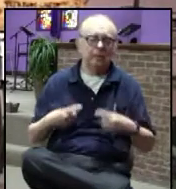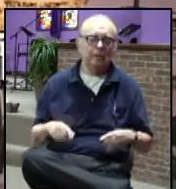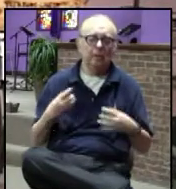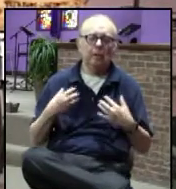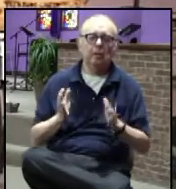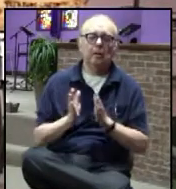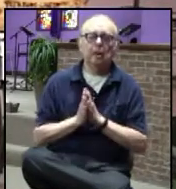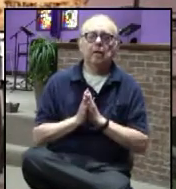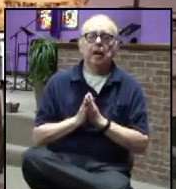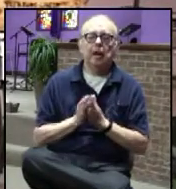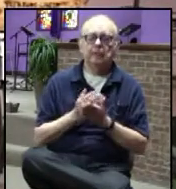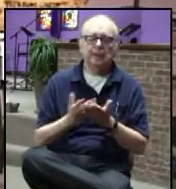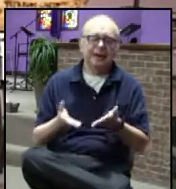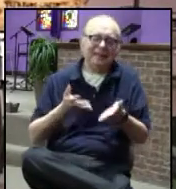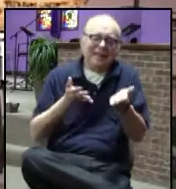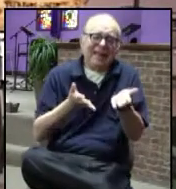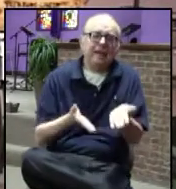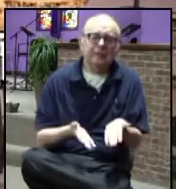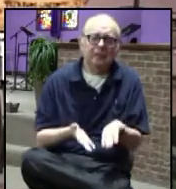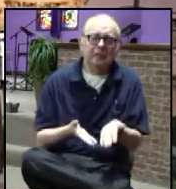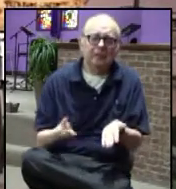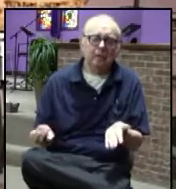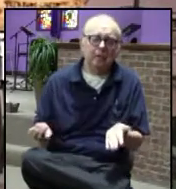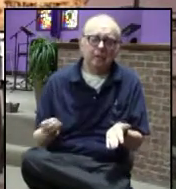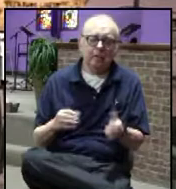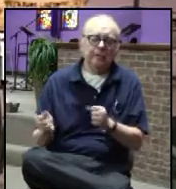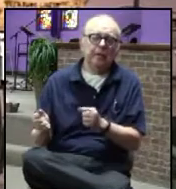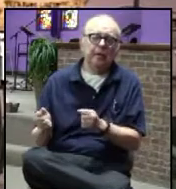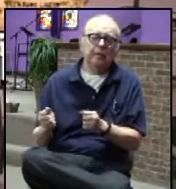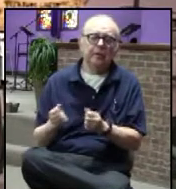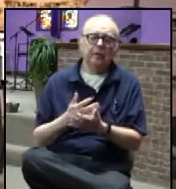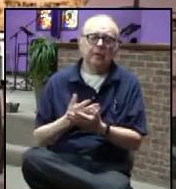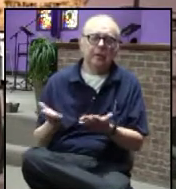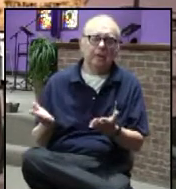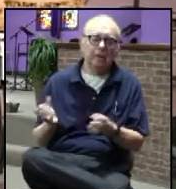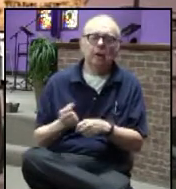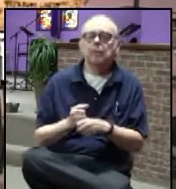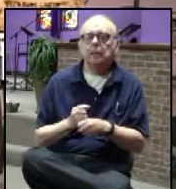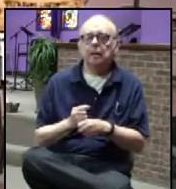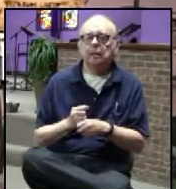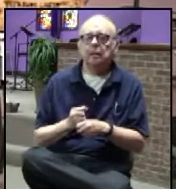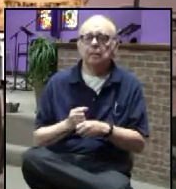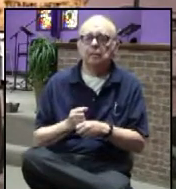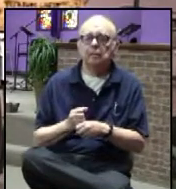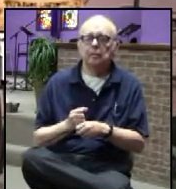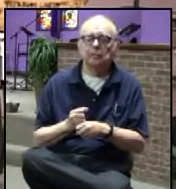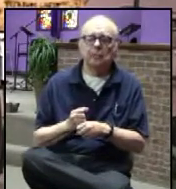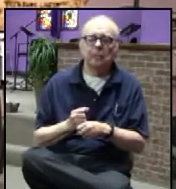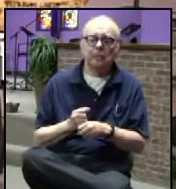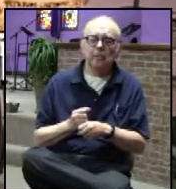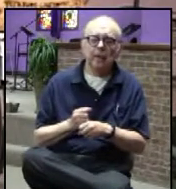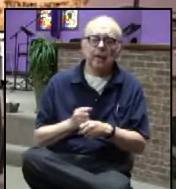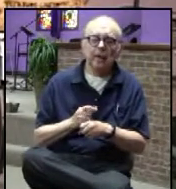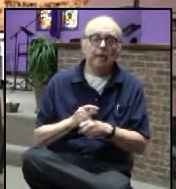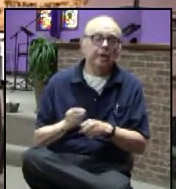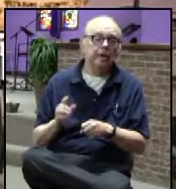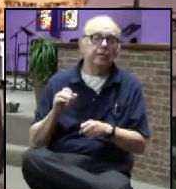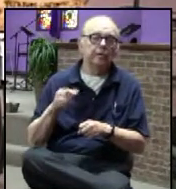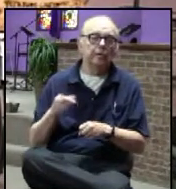would have some material left over, and she would take that material and she would make these